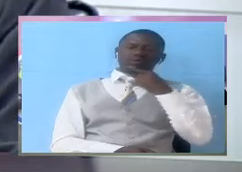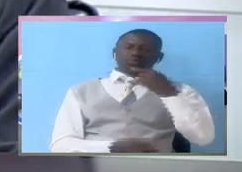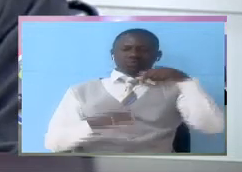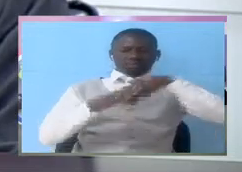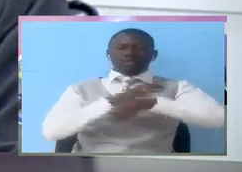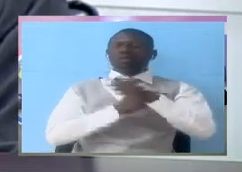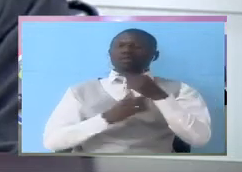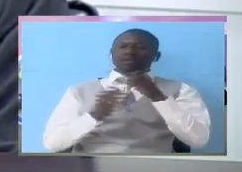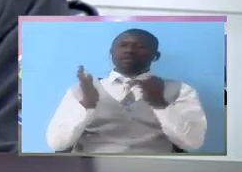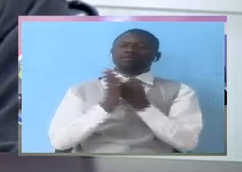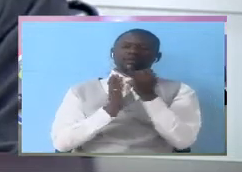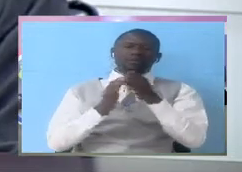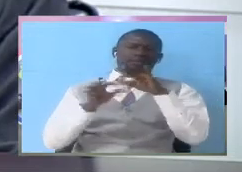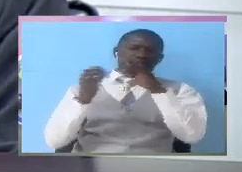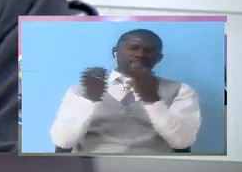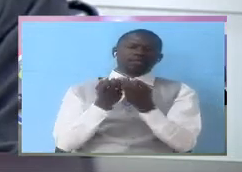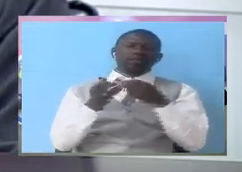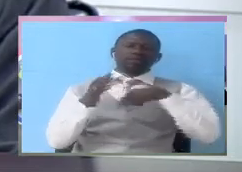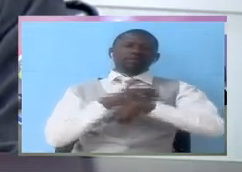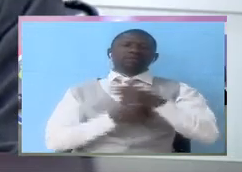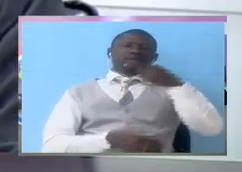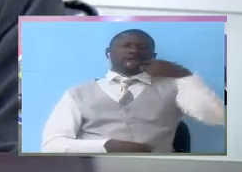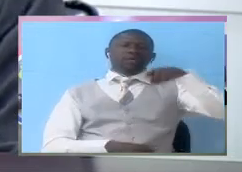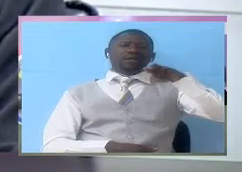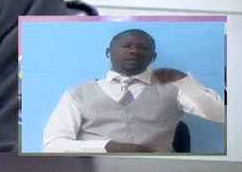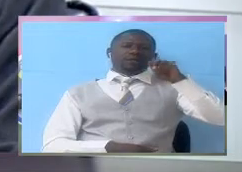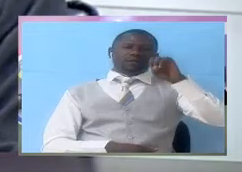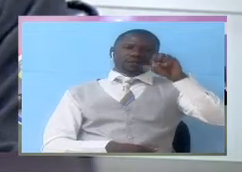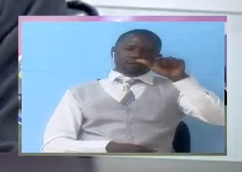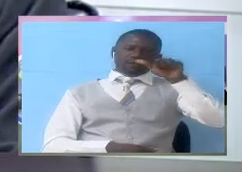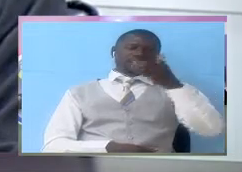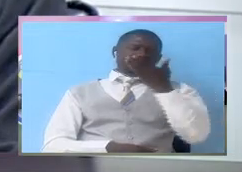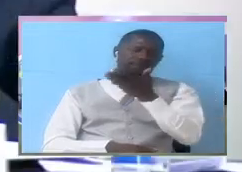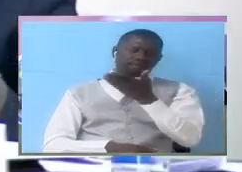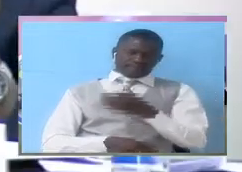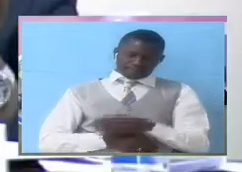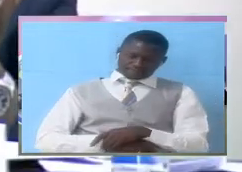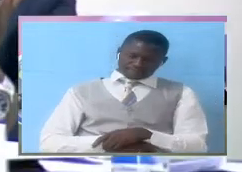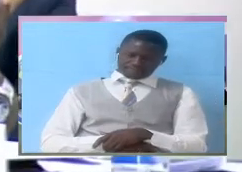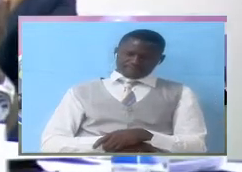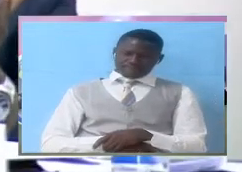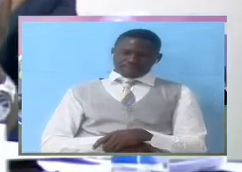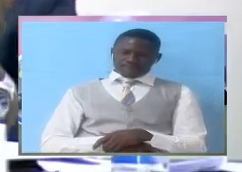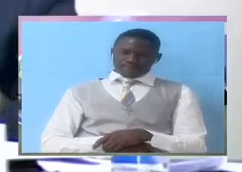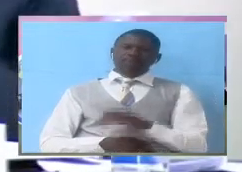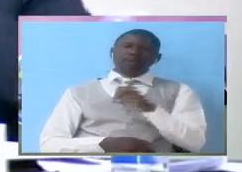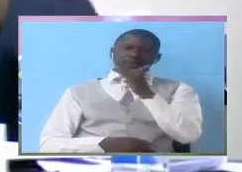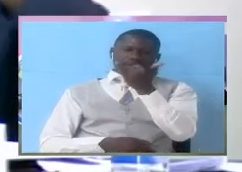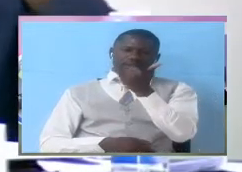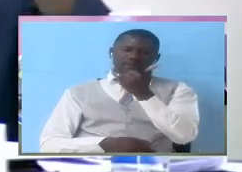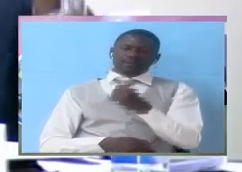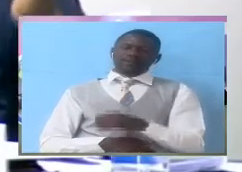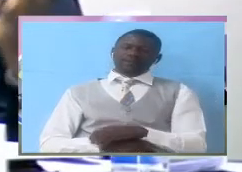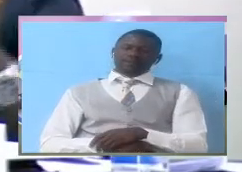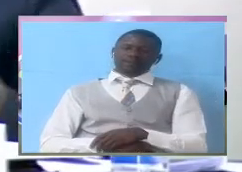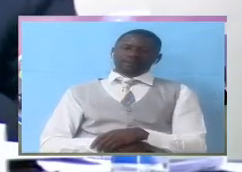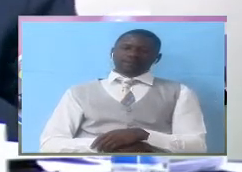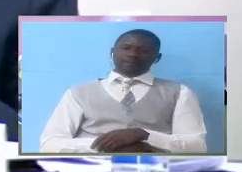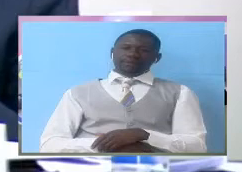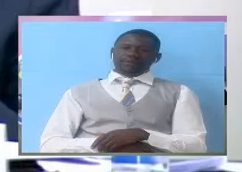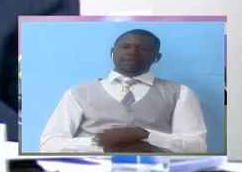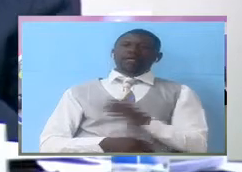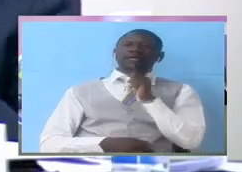Haidara pour mu téwal NIA ci panel bobu. Yes. Wow. That is what we discussed regarding how